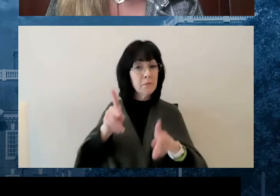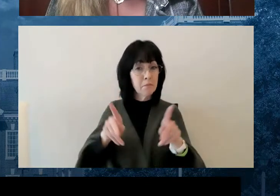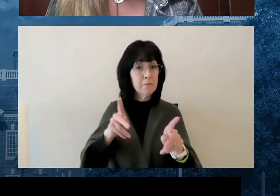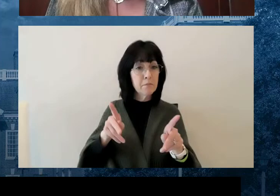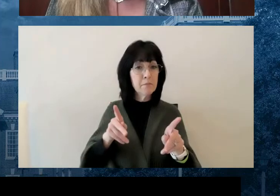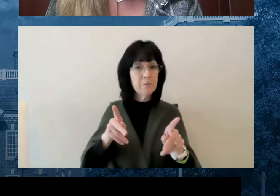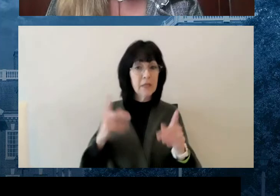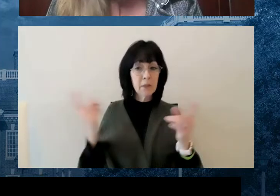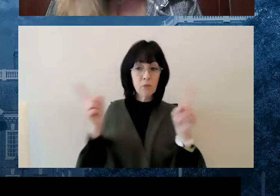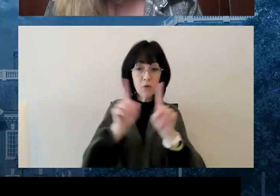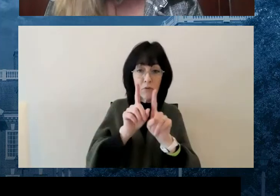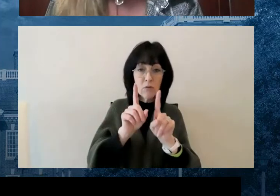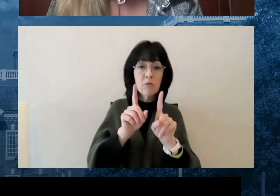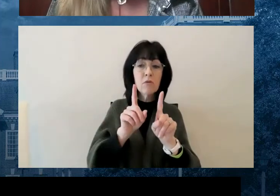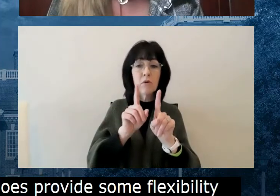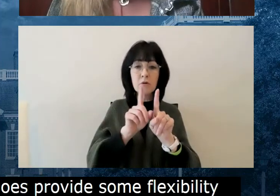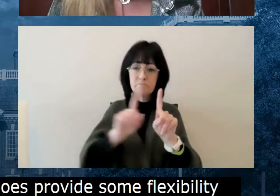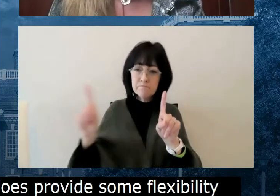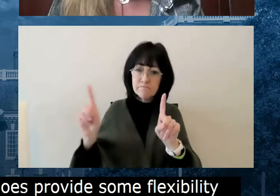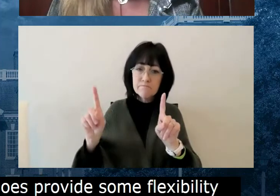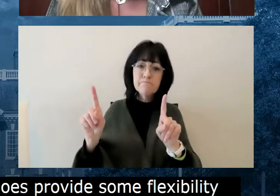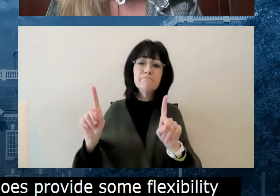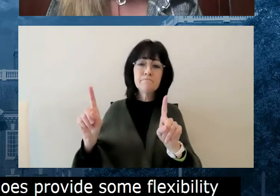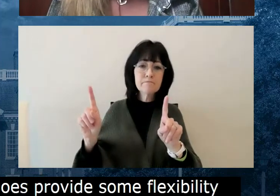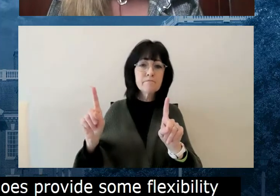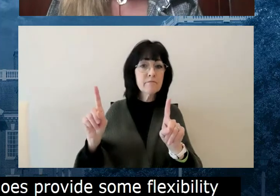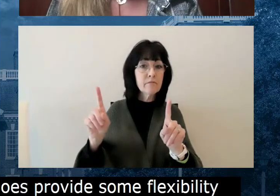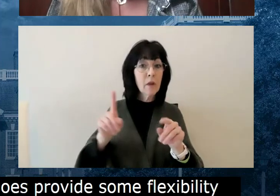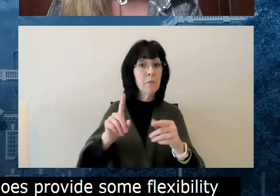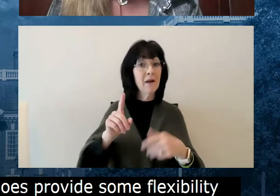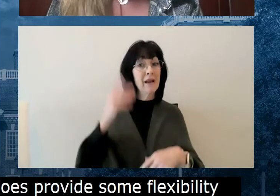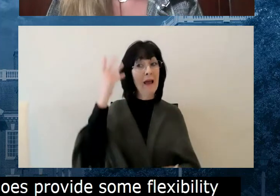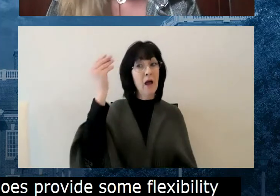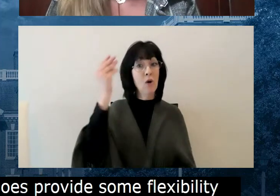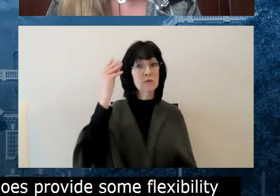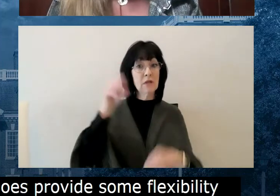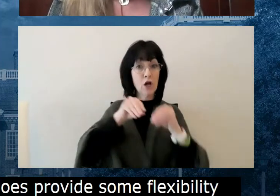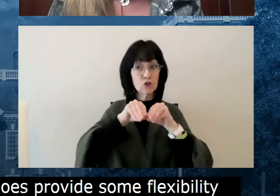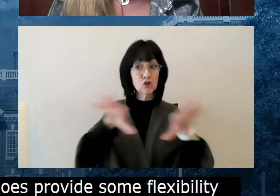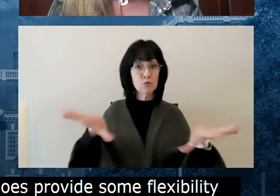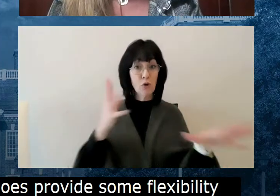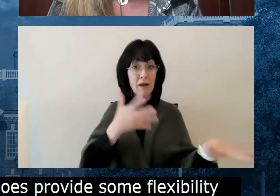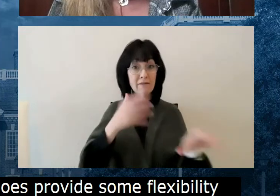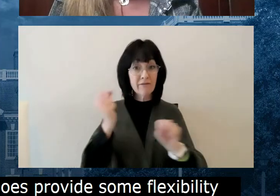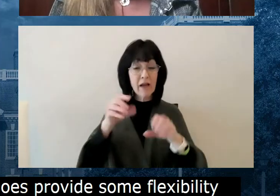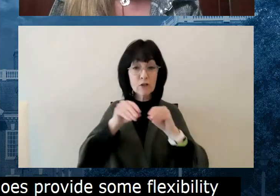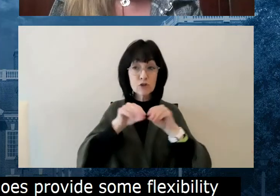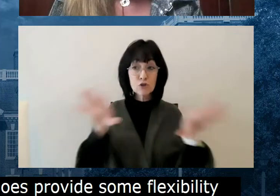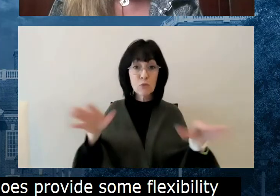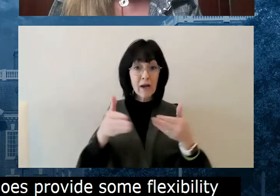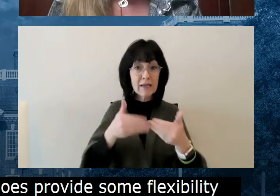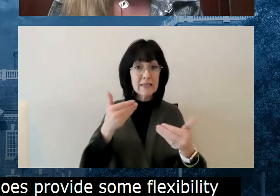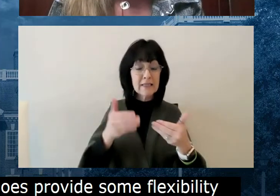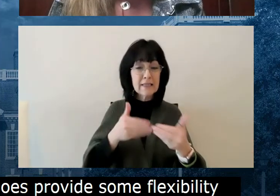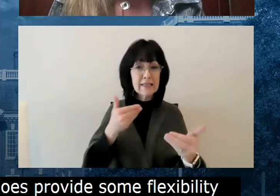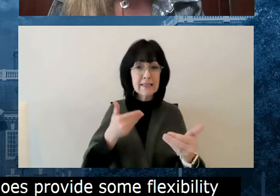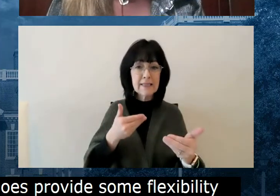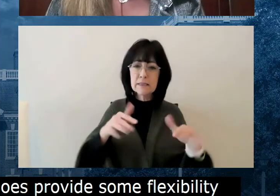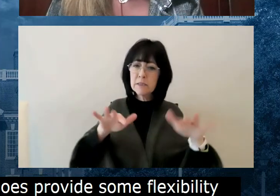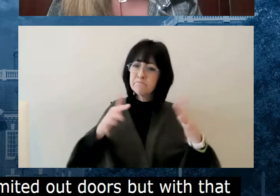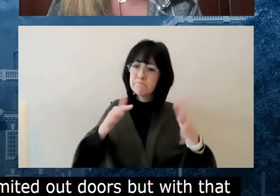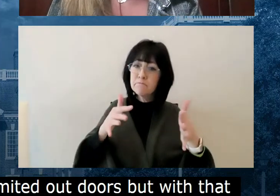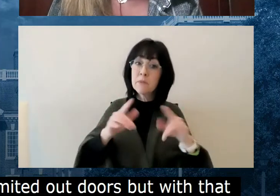about spread being very limited outdoors. That being said, spread does happen outdoors and especially in